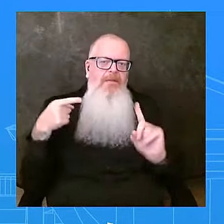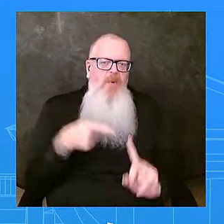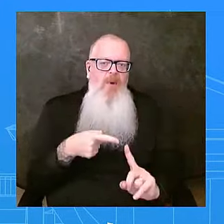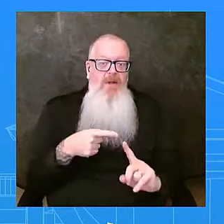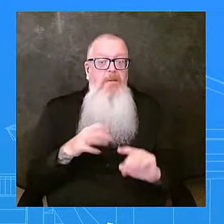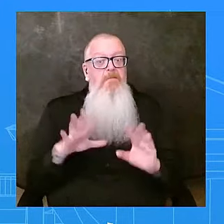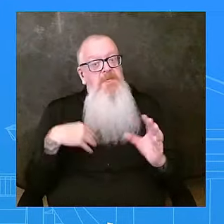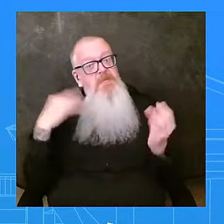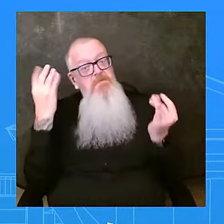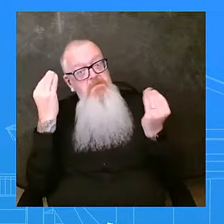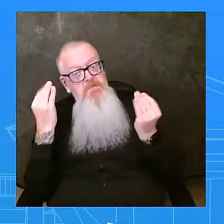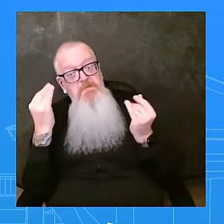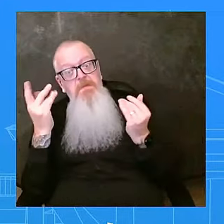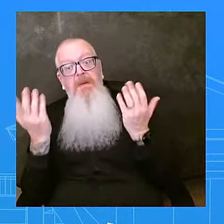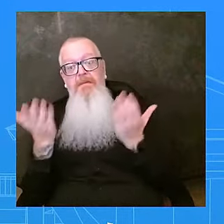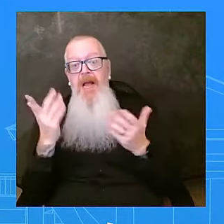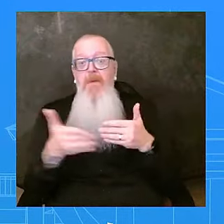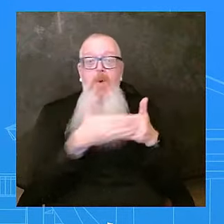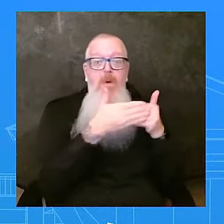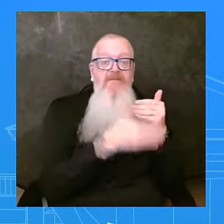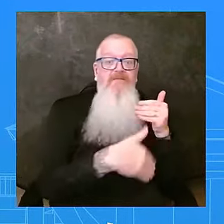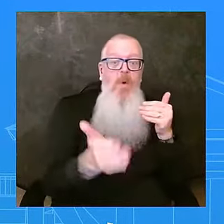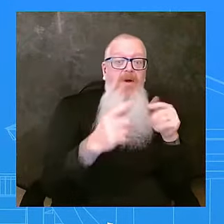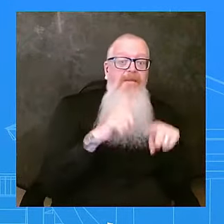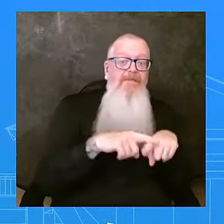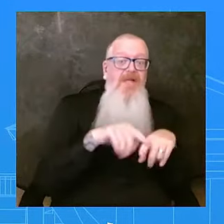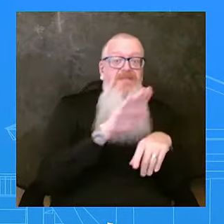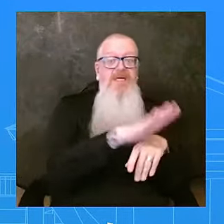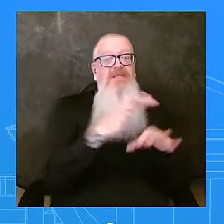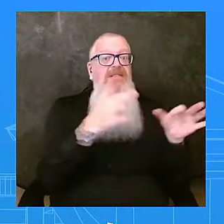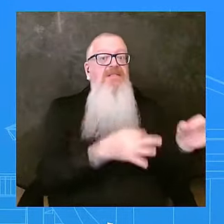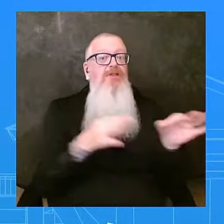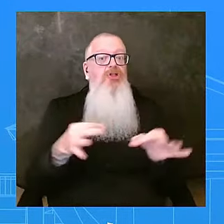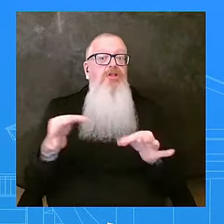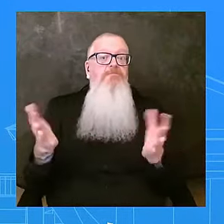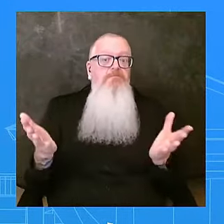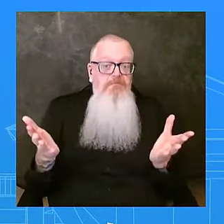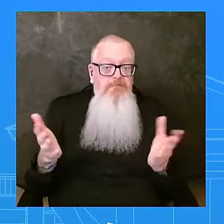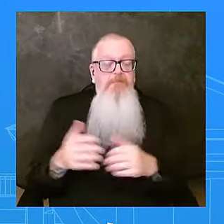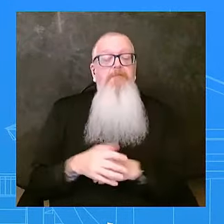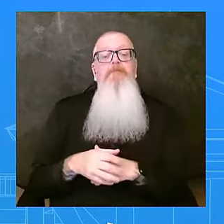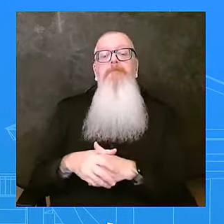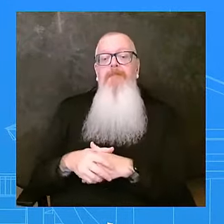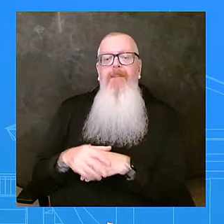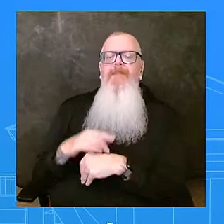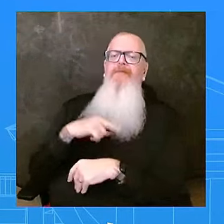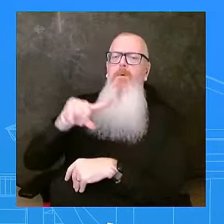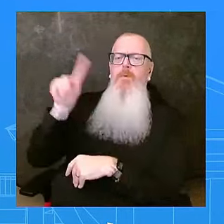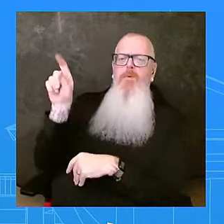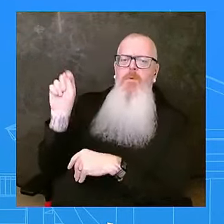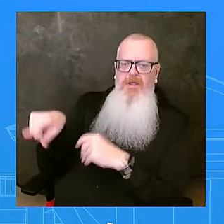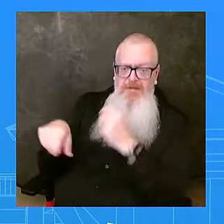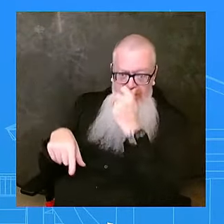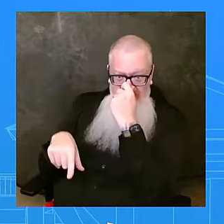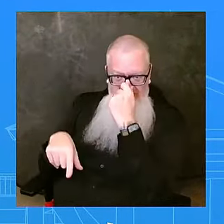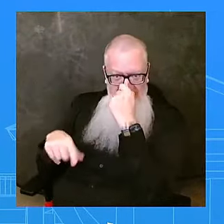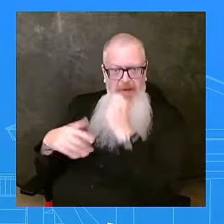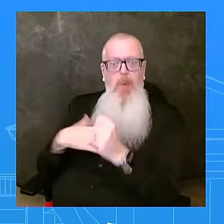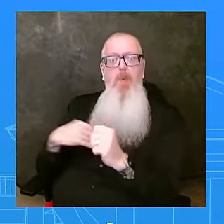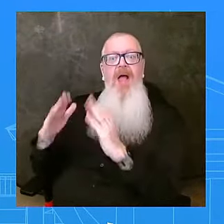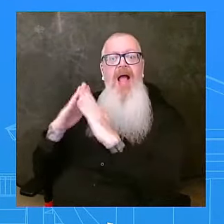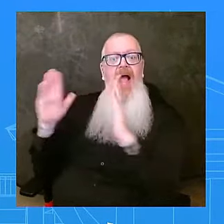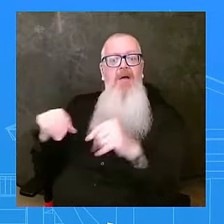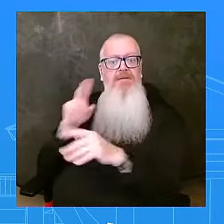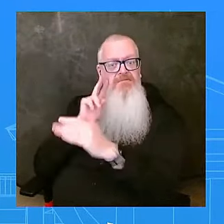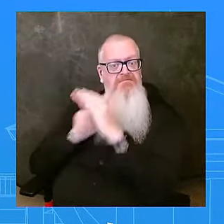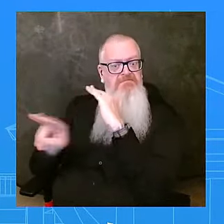depending on the decisions that Maduro makes. And does the White House anticipate any surge in illegal border crossings or attempts to do so